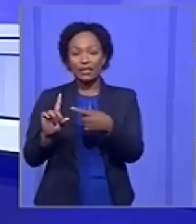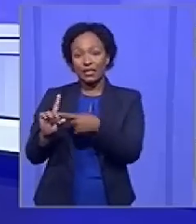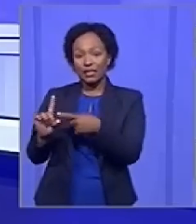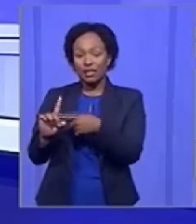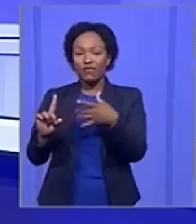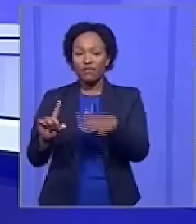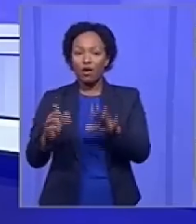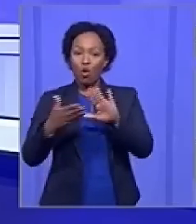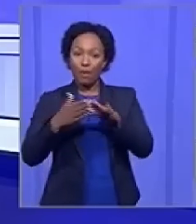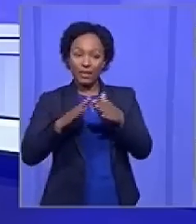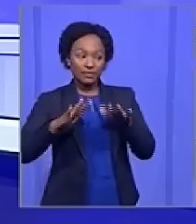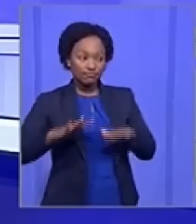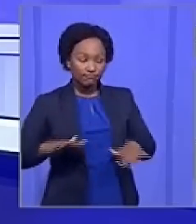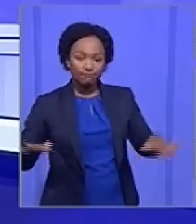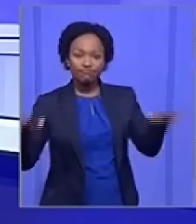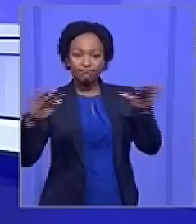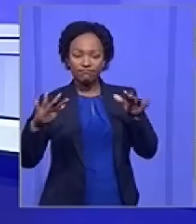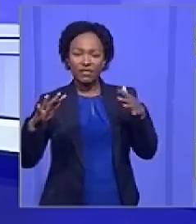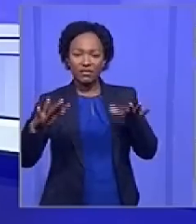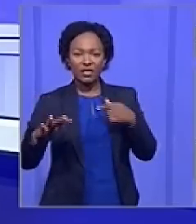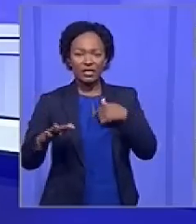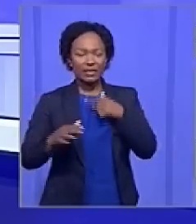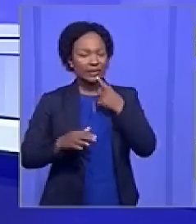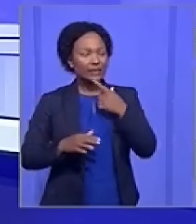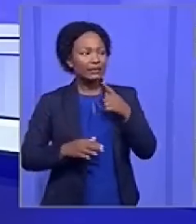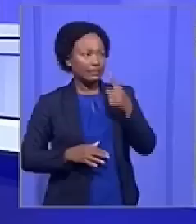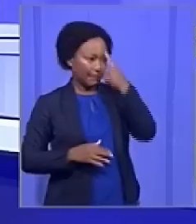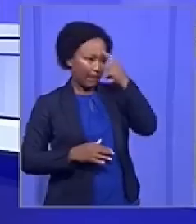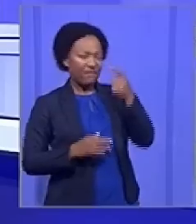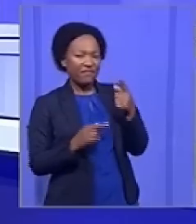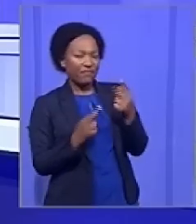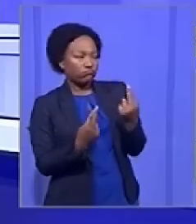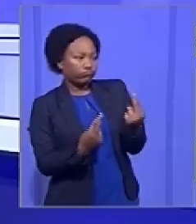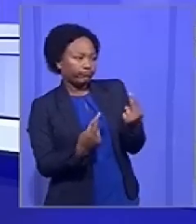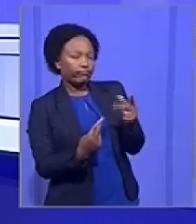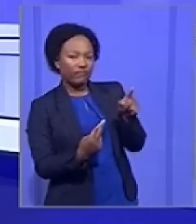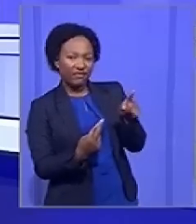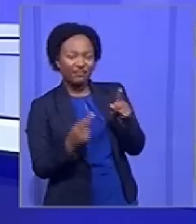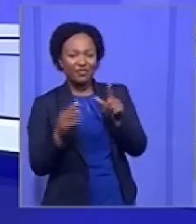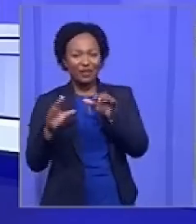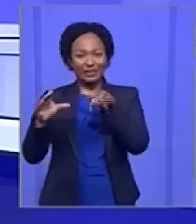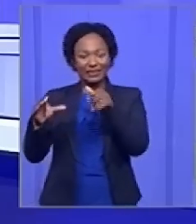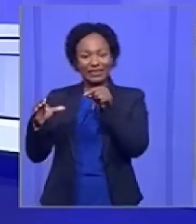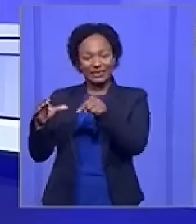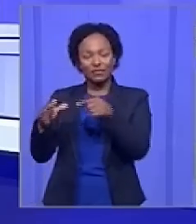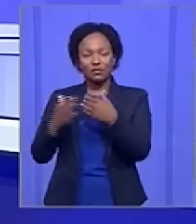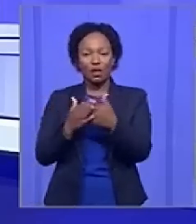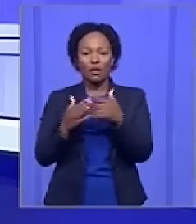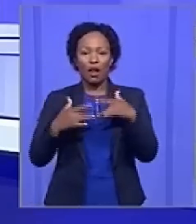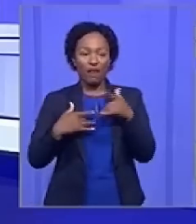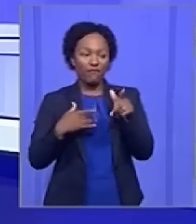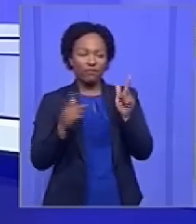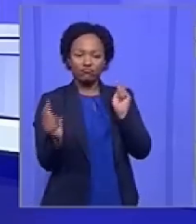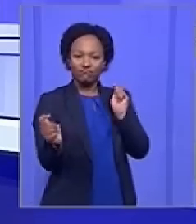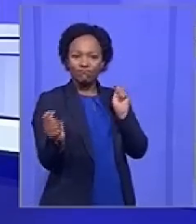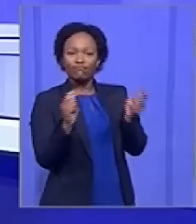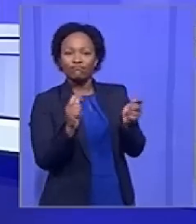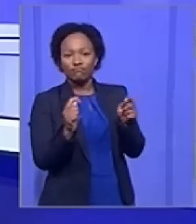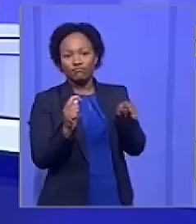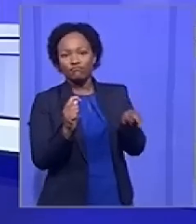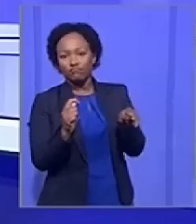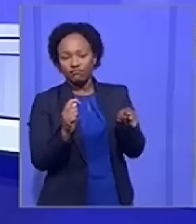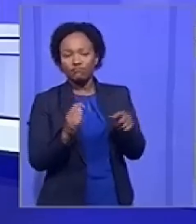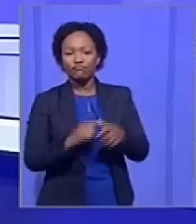le baahi ba Paris ba behile tshepo ho yena ho bona hore act e fetole maemo a phano e fokolang